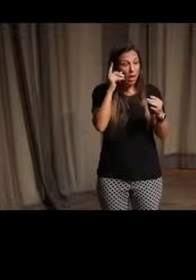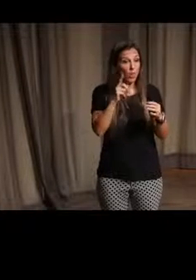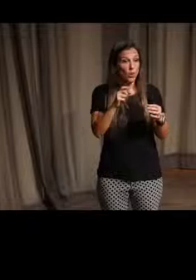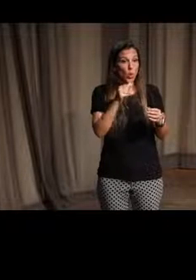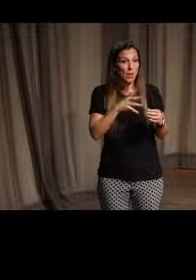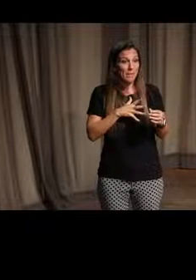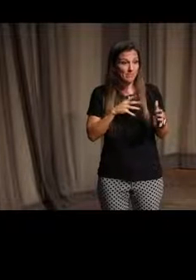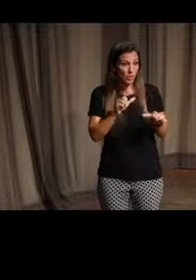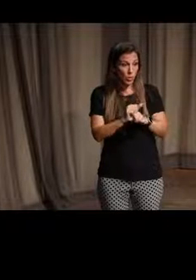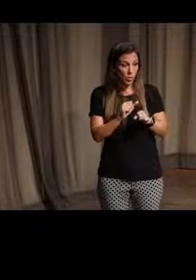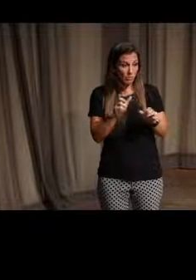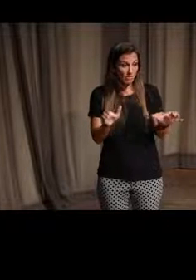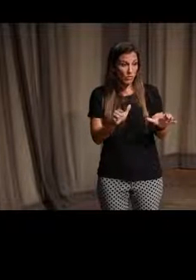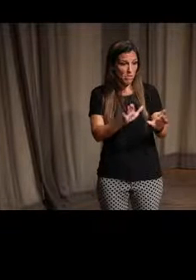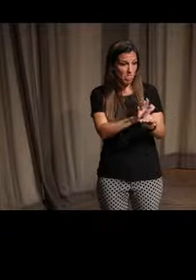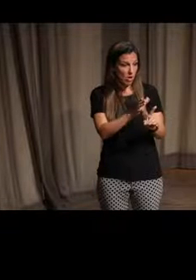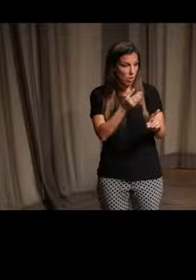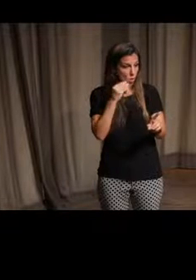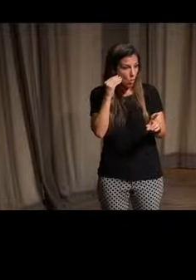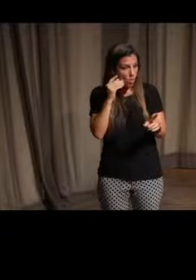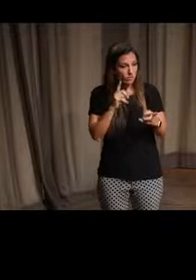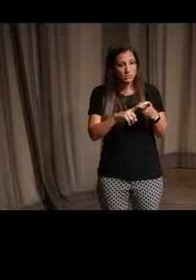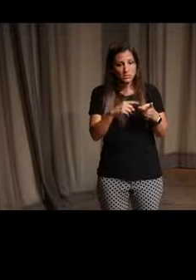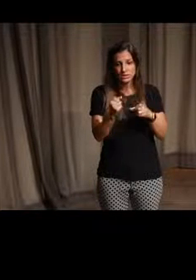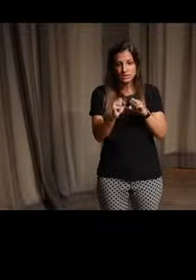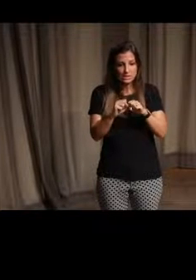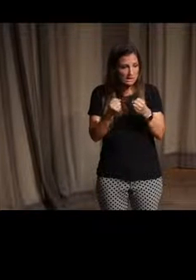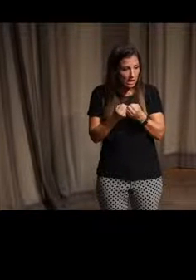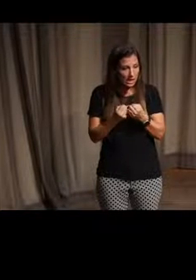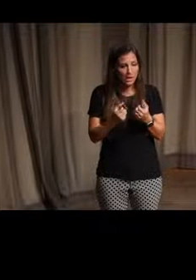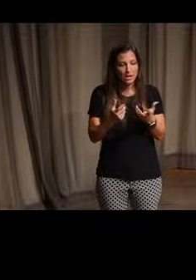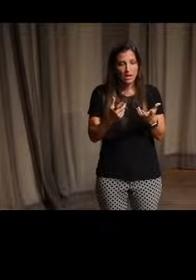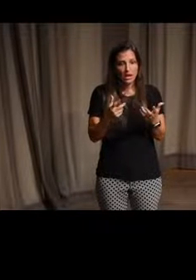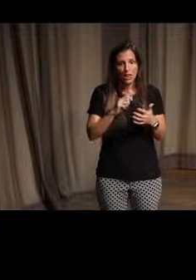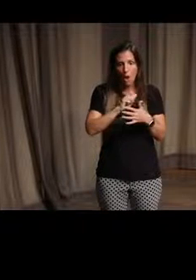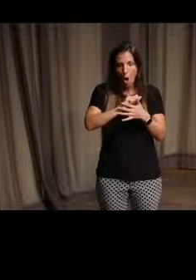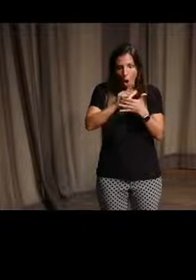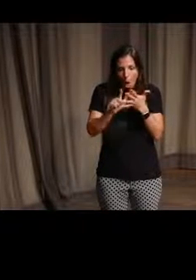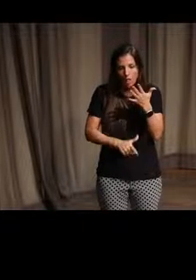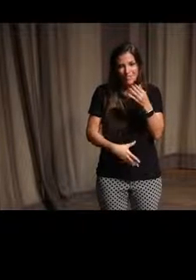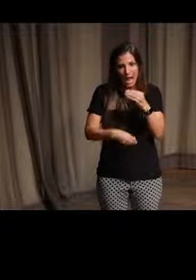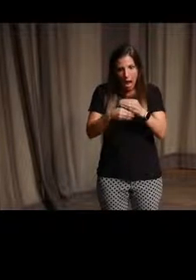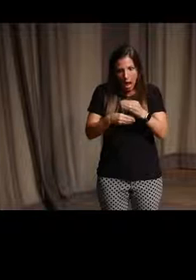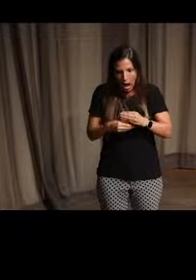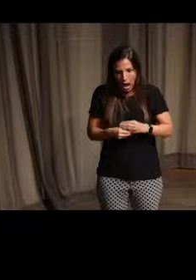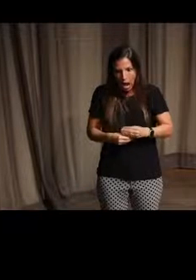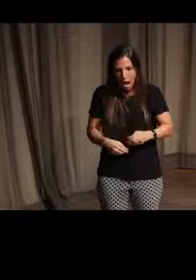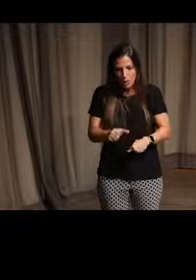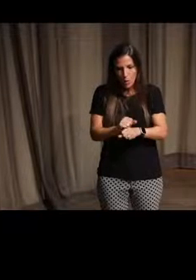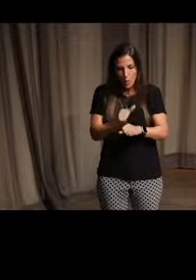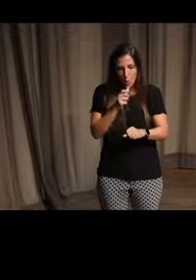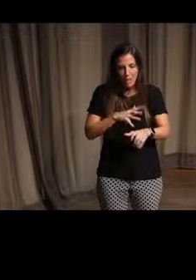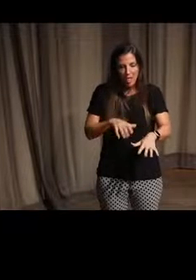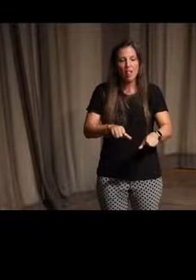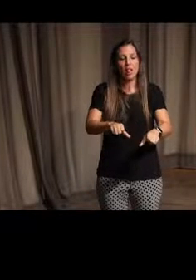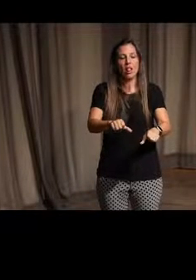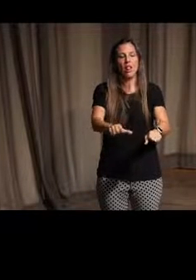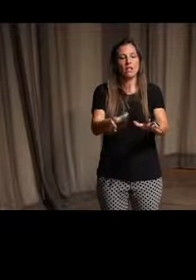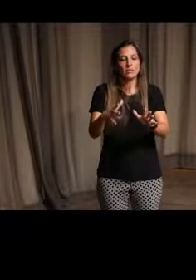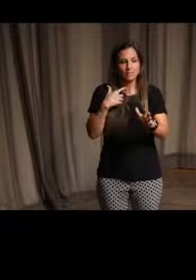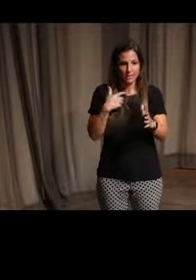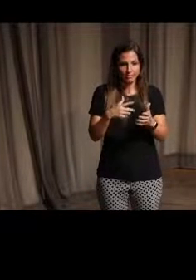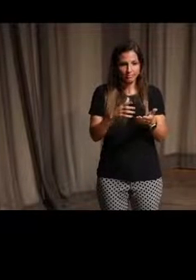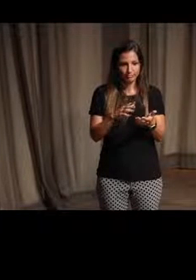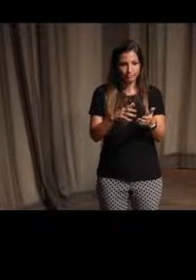that women perform in their homes, in society, and then all of the extra work women will have to do by making